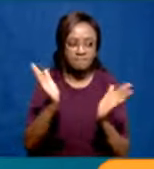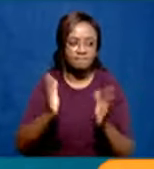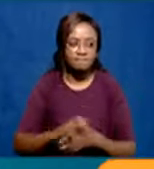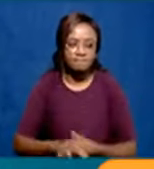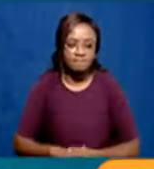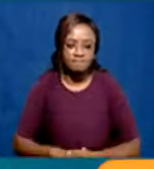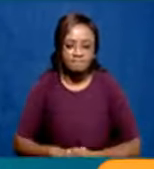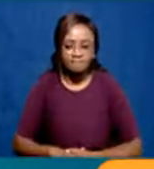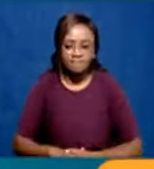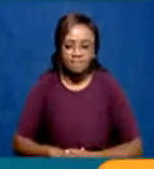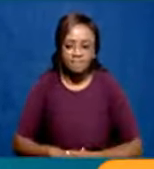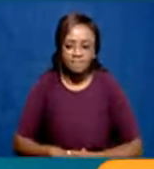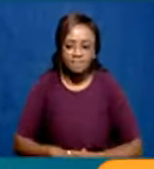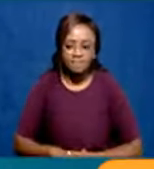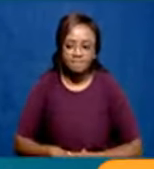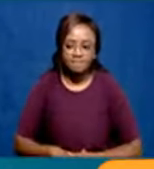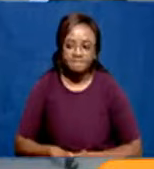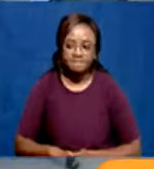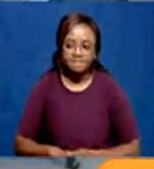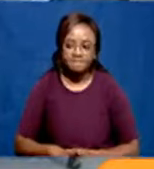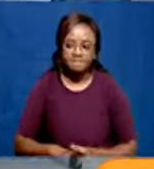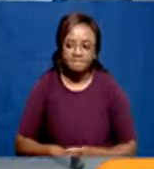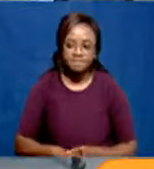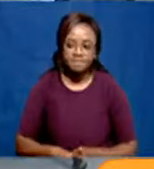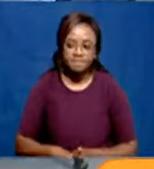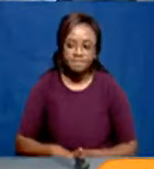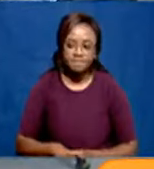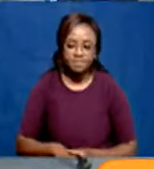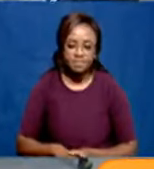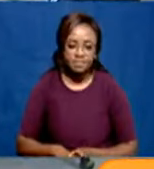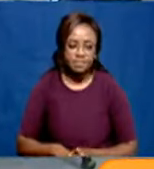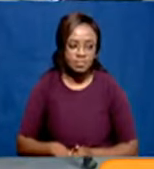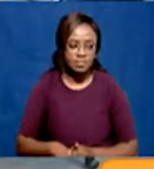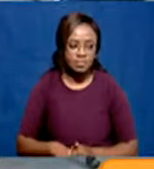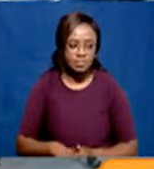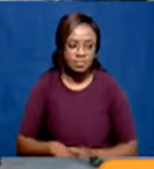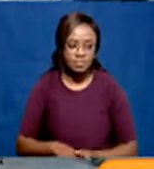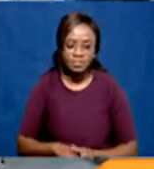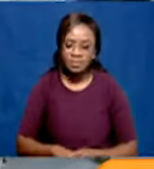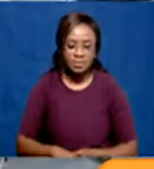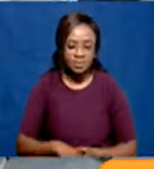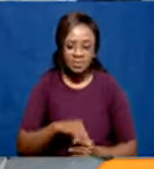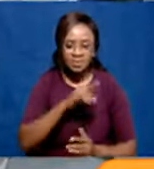is coming with? Okay, yeah. Dr. Ari. Just to top up. No. Build up on that.